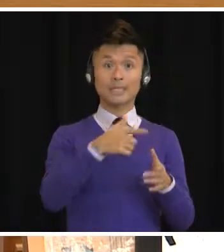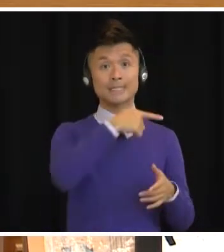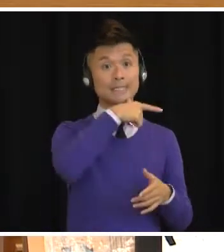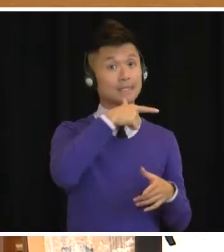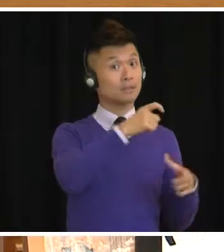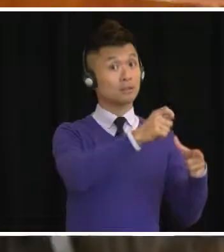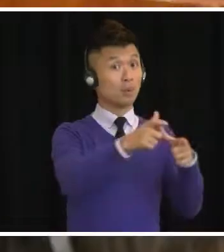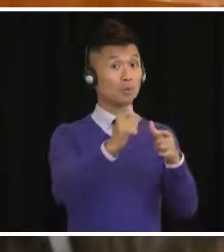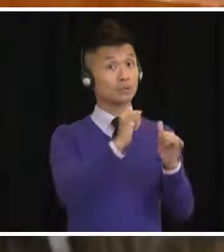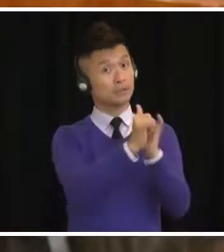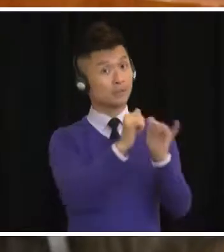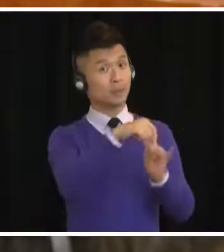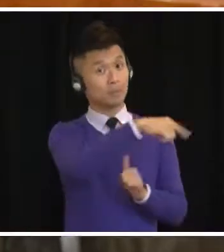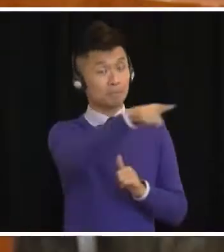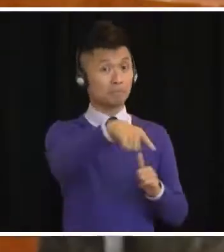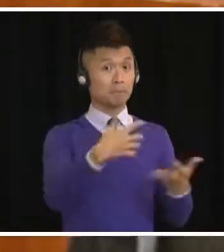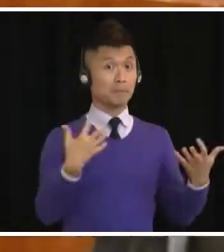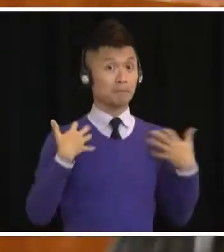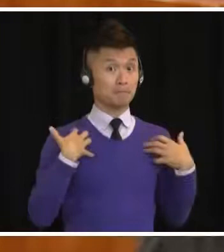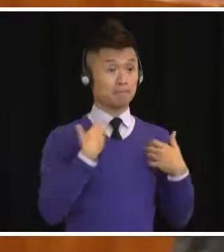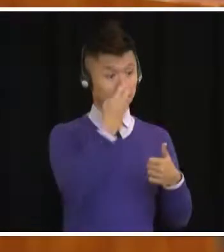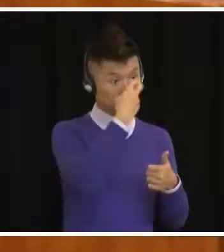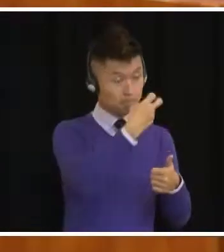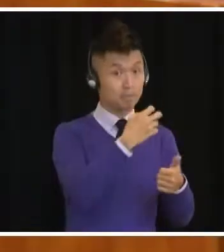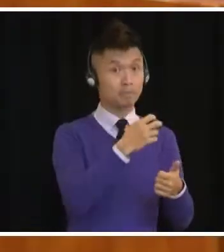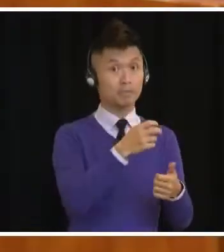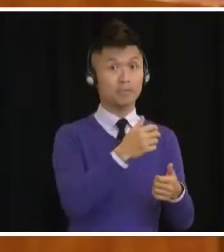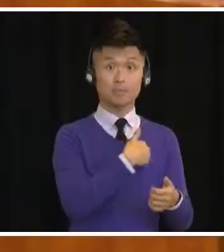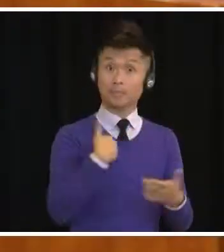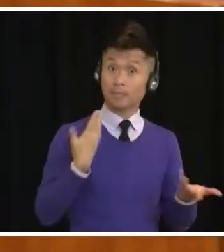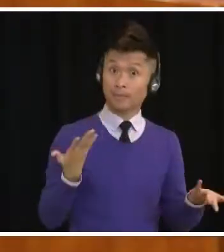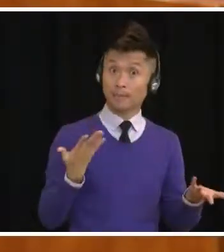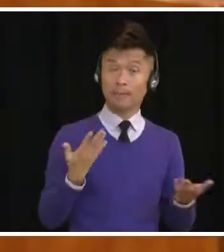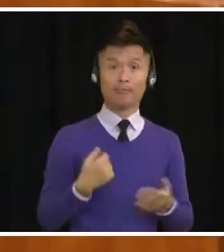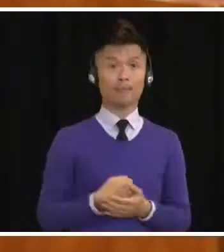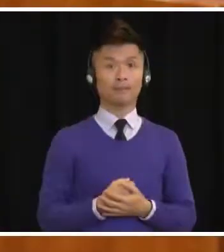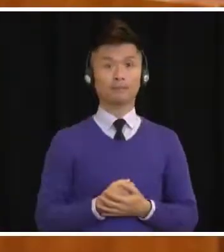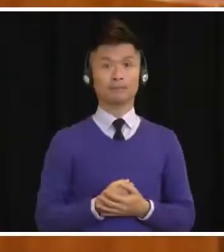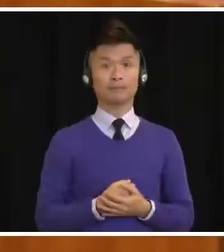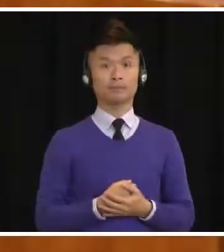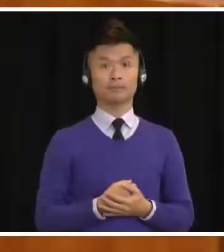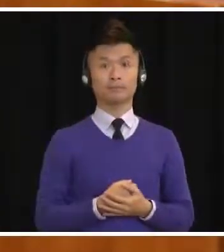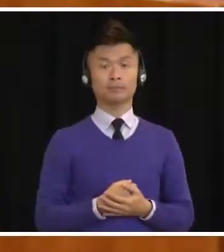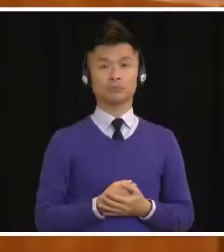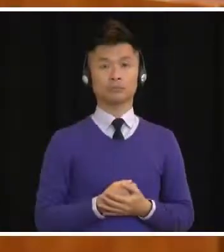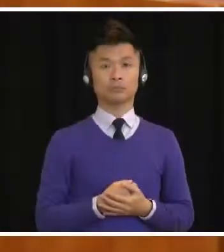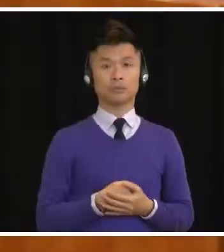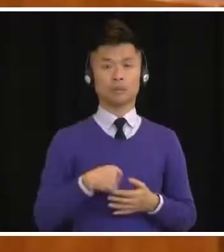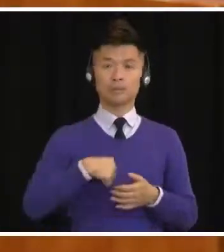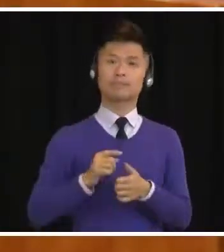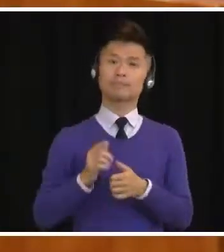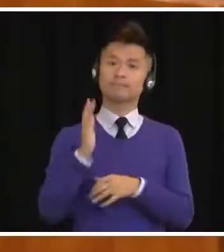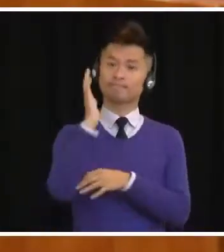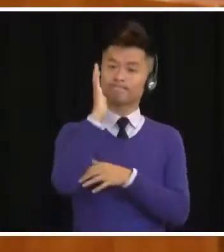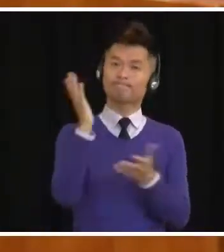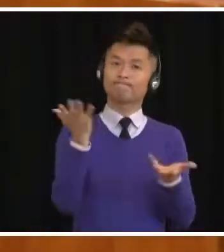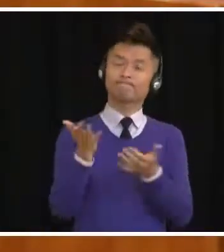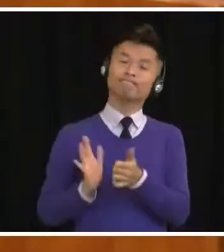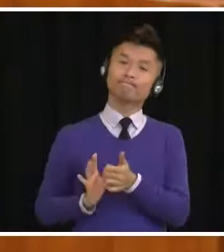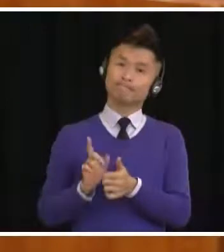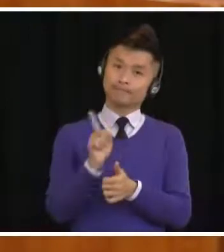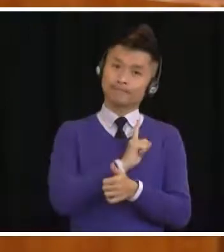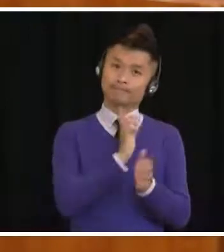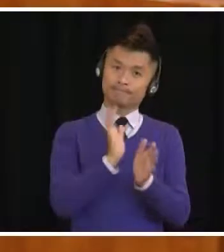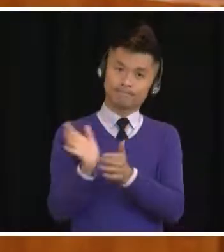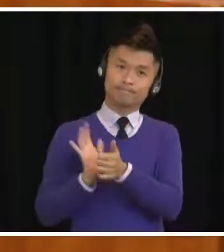whether or not the control yuan can handle complaints filed by members from the private sector,